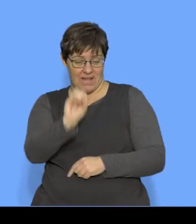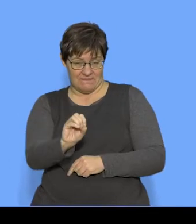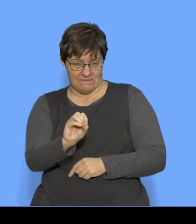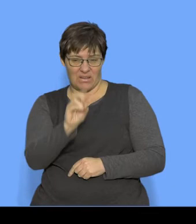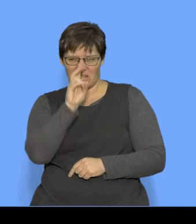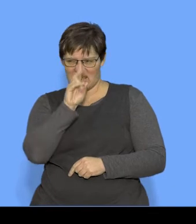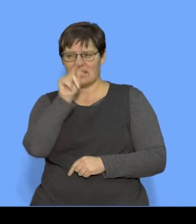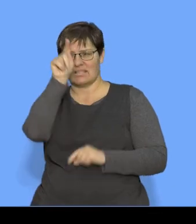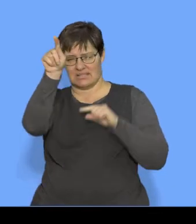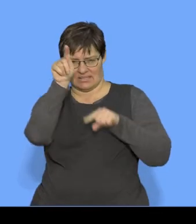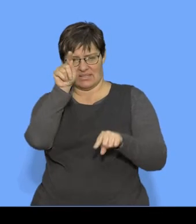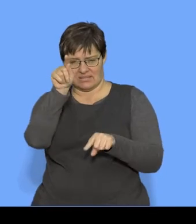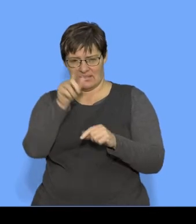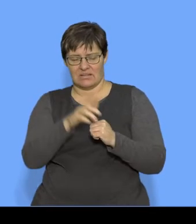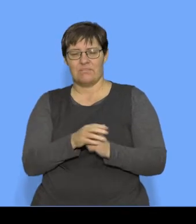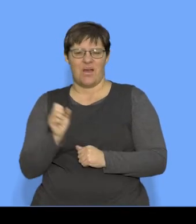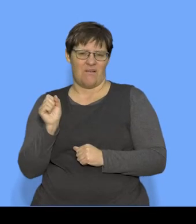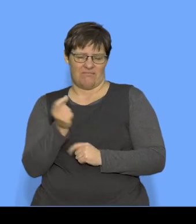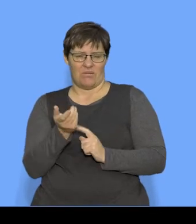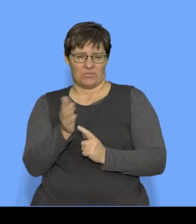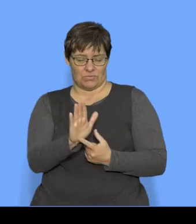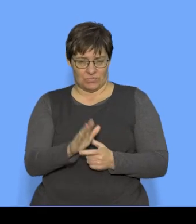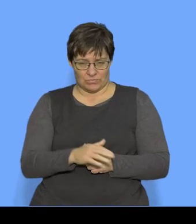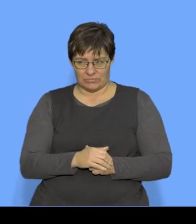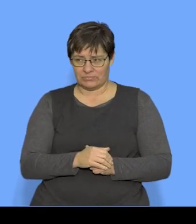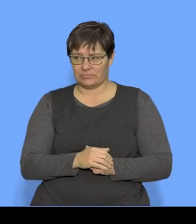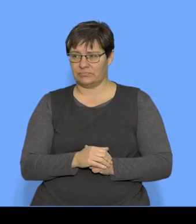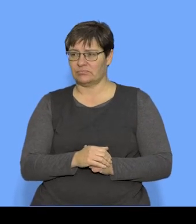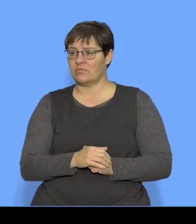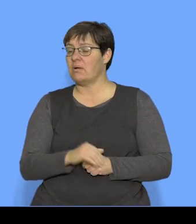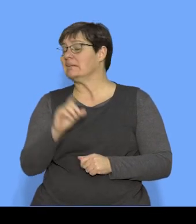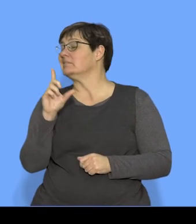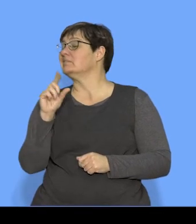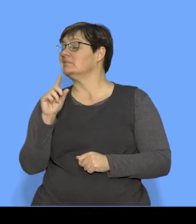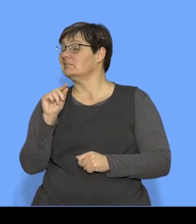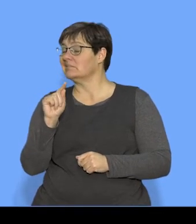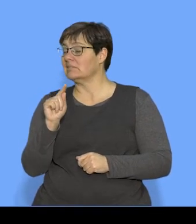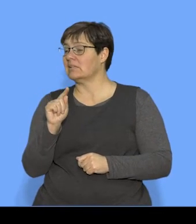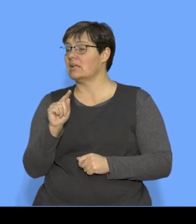that I've showed you with an arrow. But now, the interesting thing